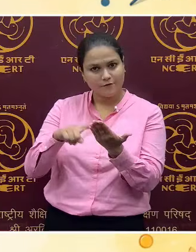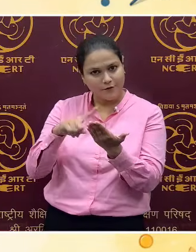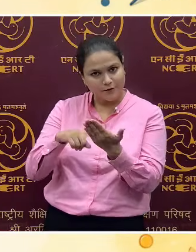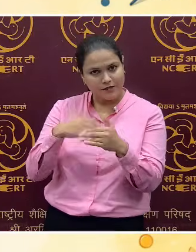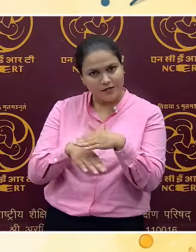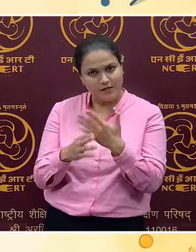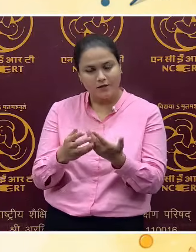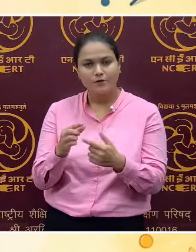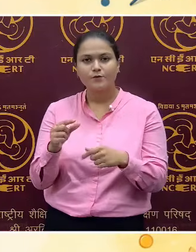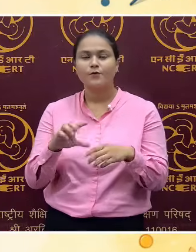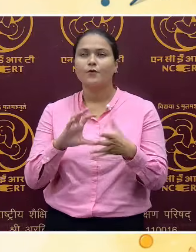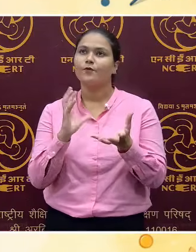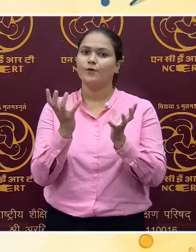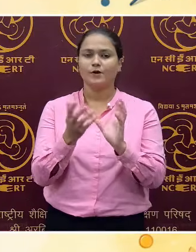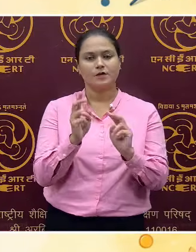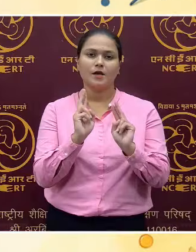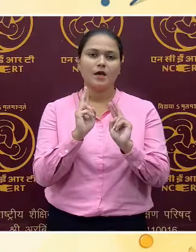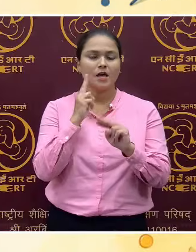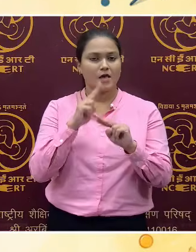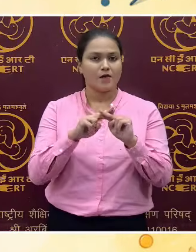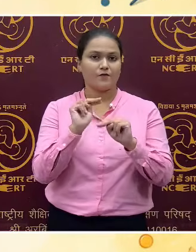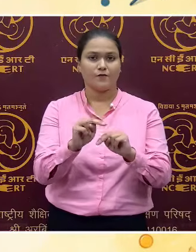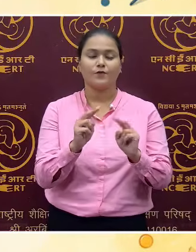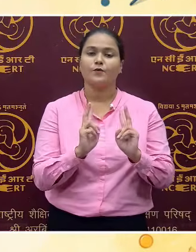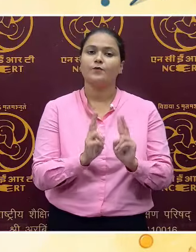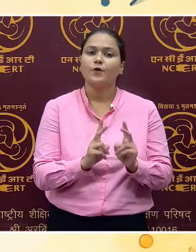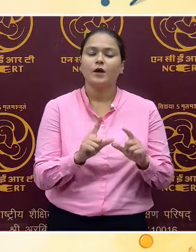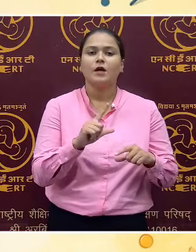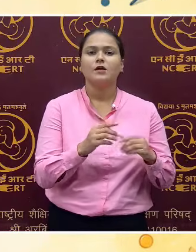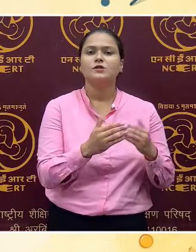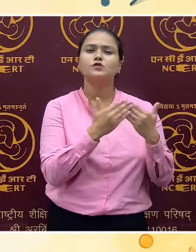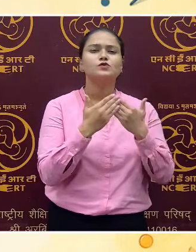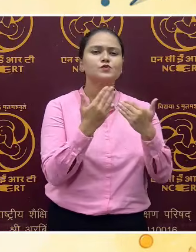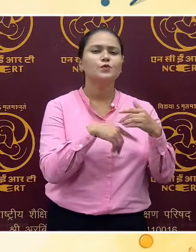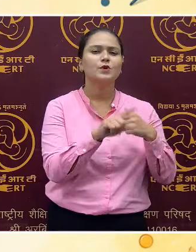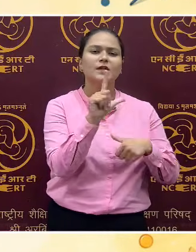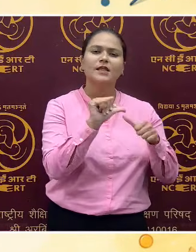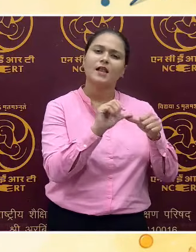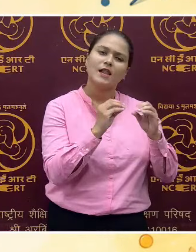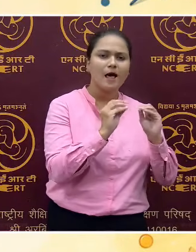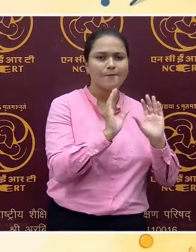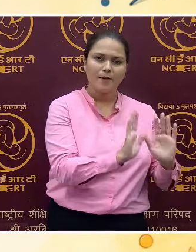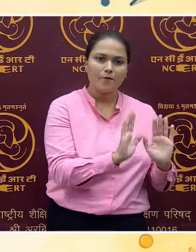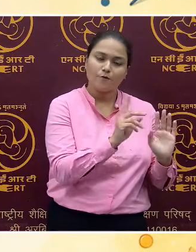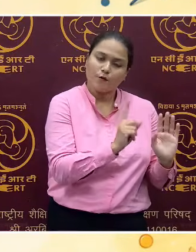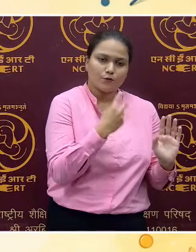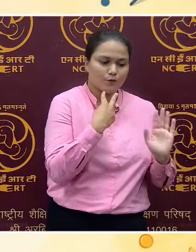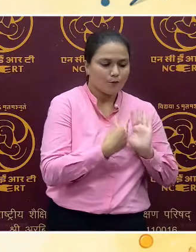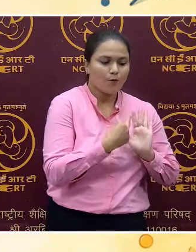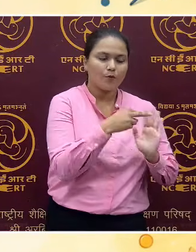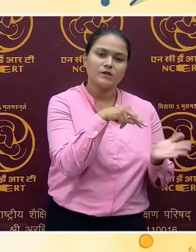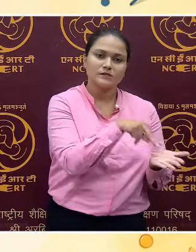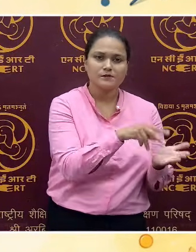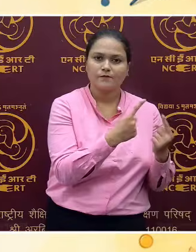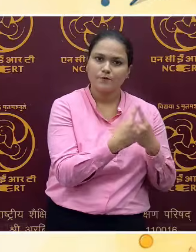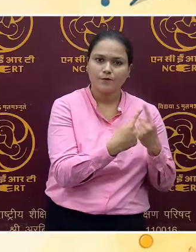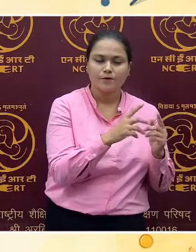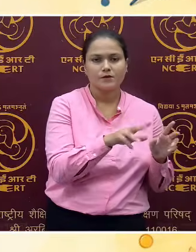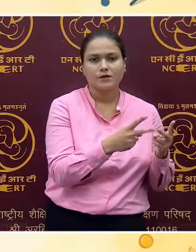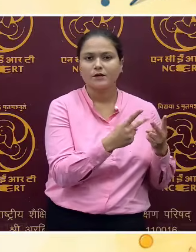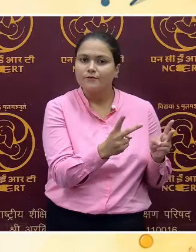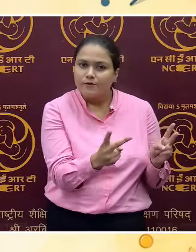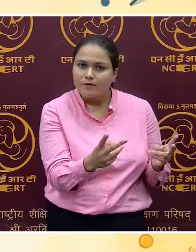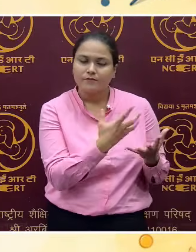real world with mostly people associated with science subjects, with chemistry or physics, with equipment